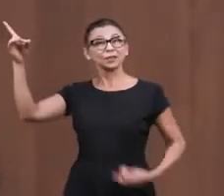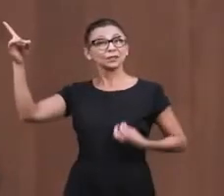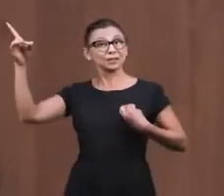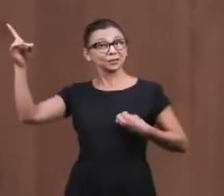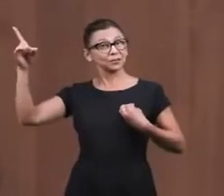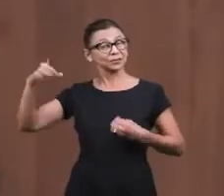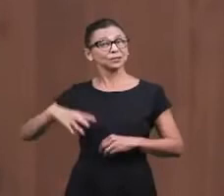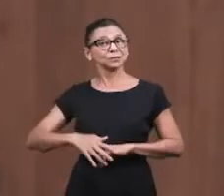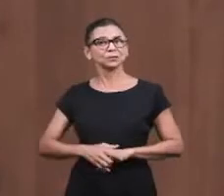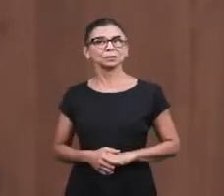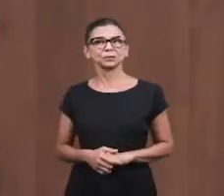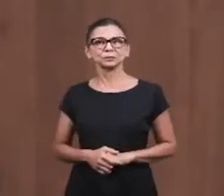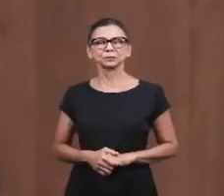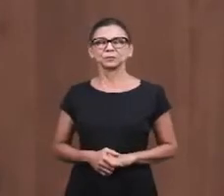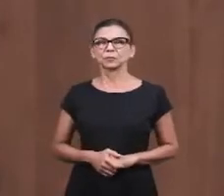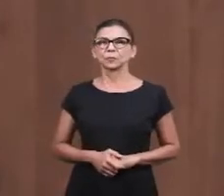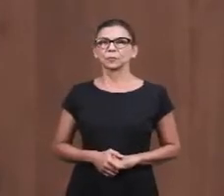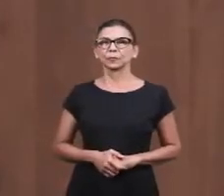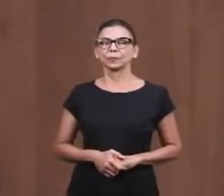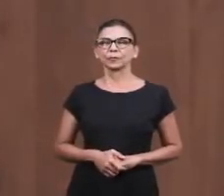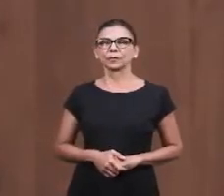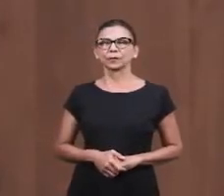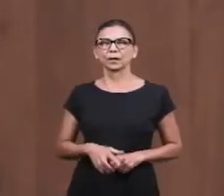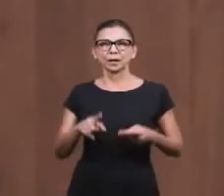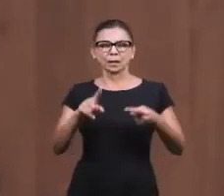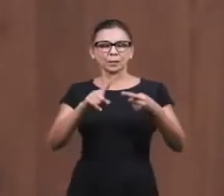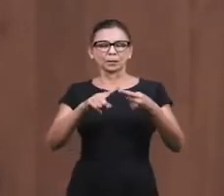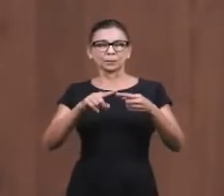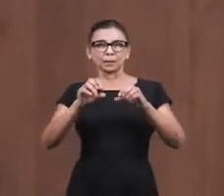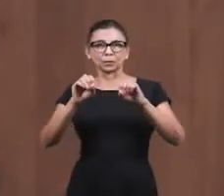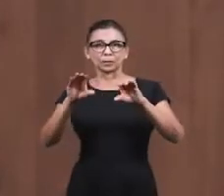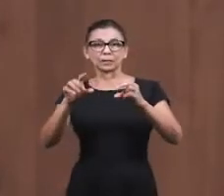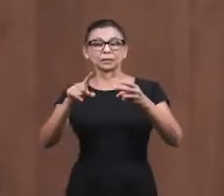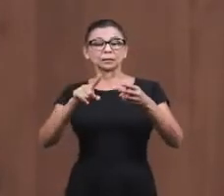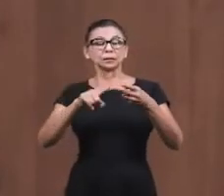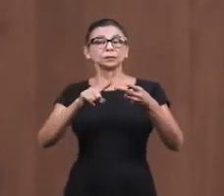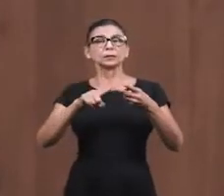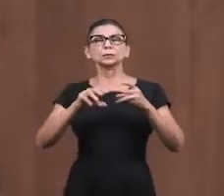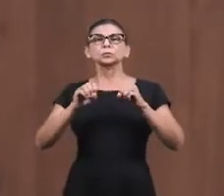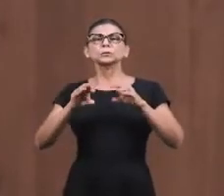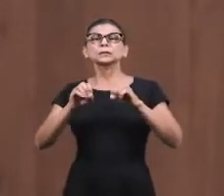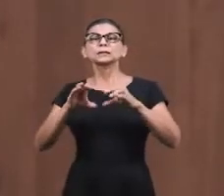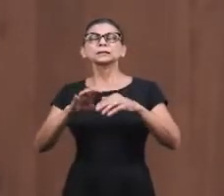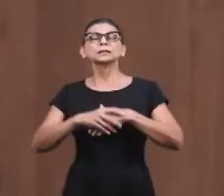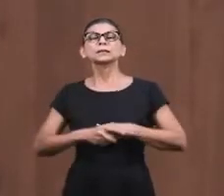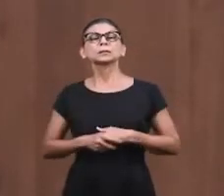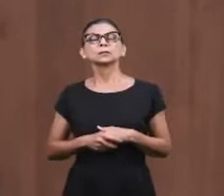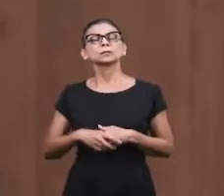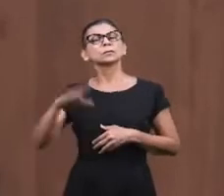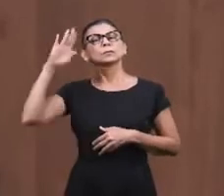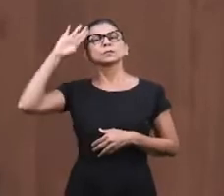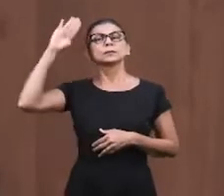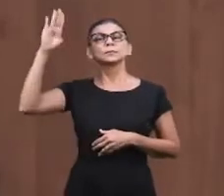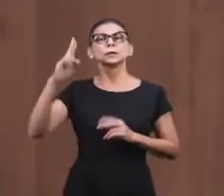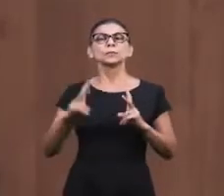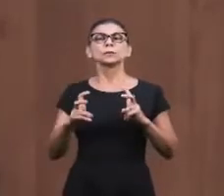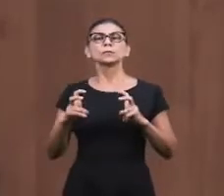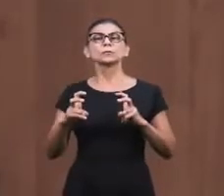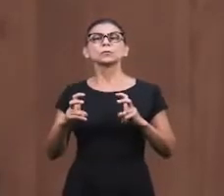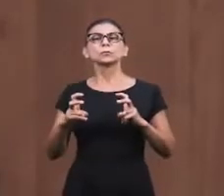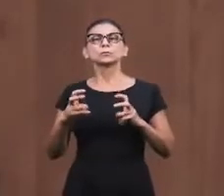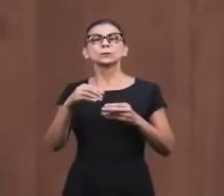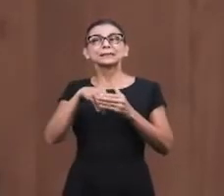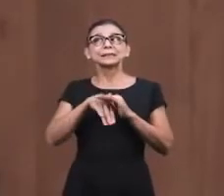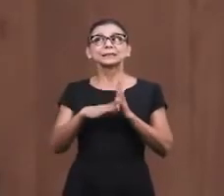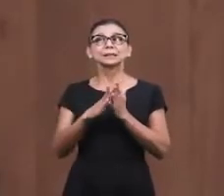about the second teaching? It's about the subject. What is the main subject of the Bible? The main subject of the